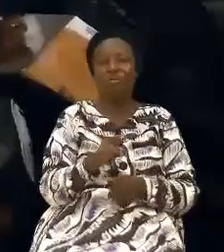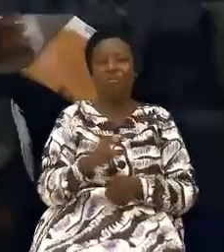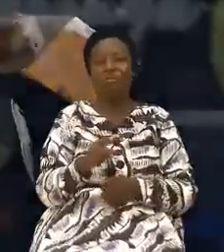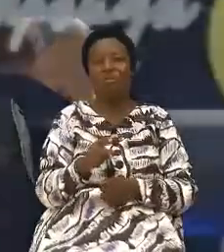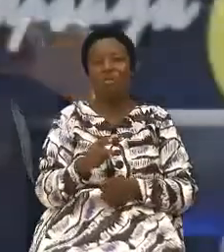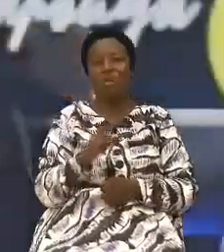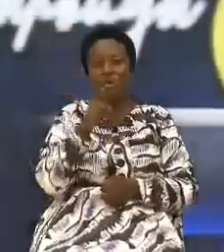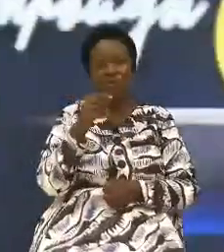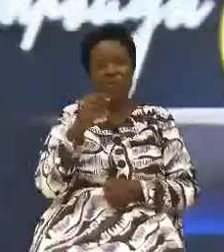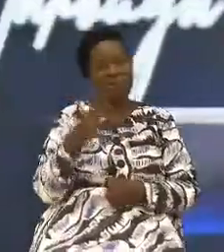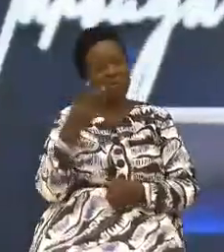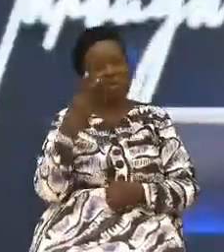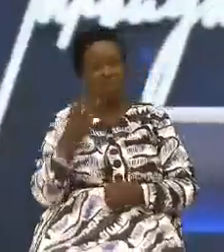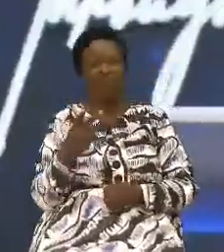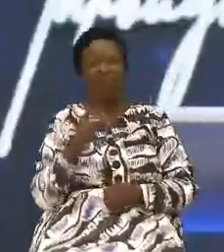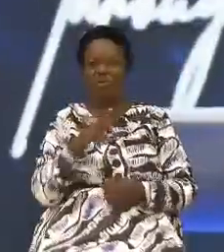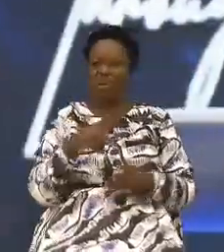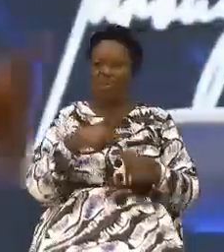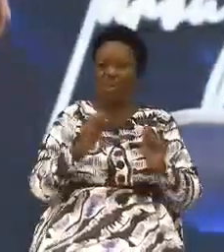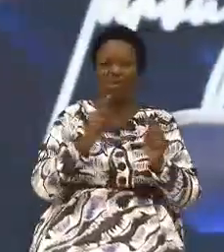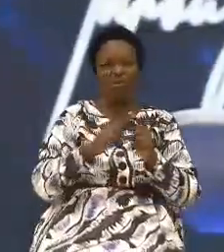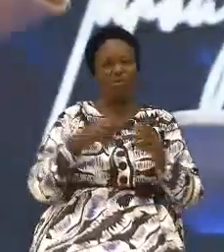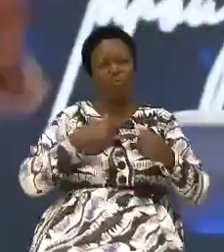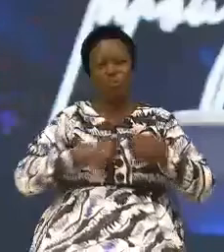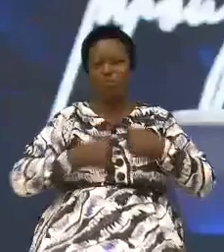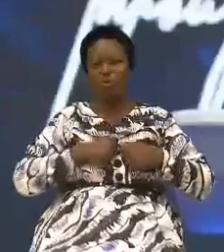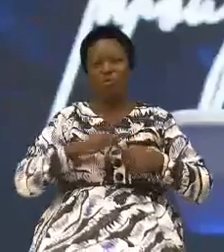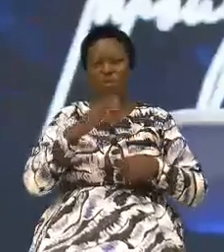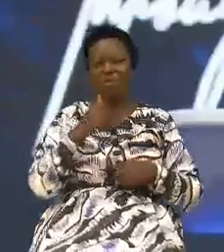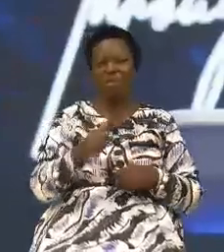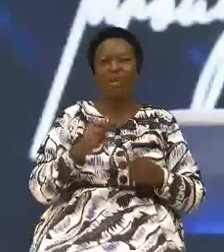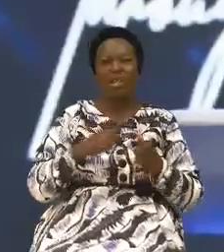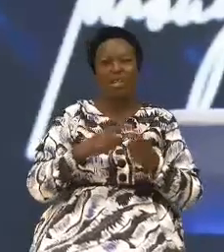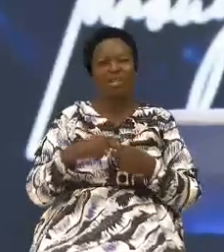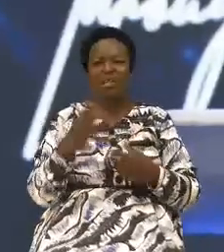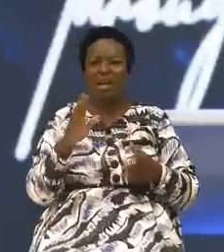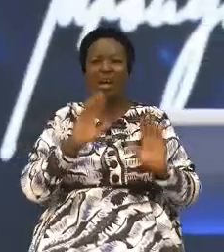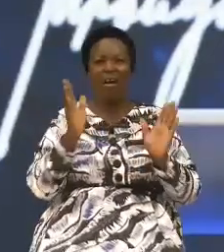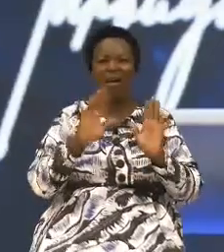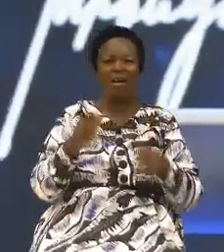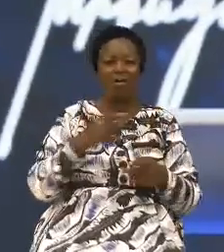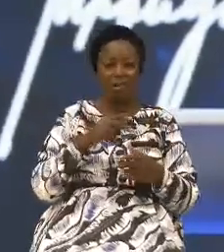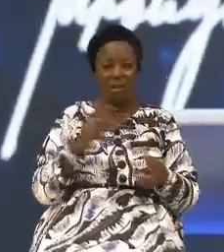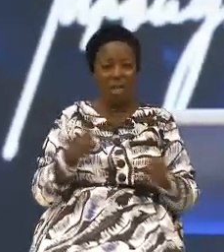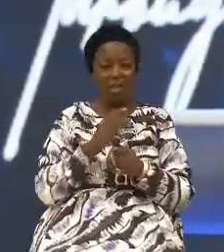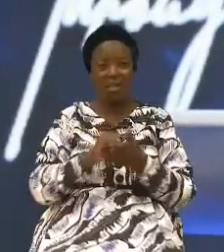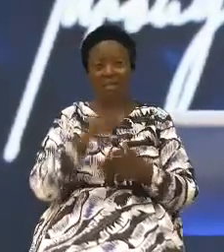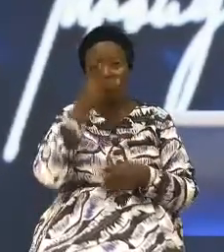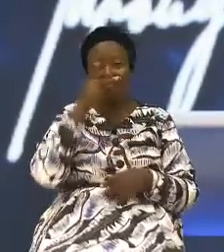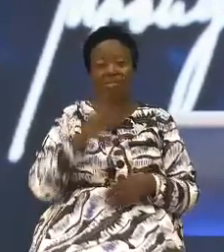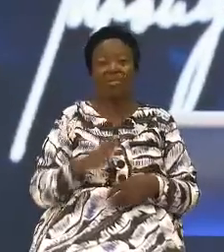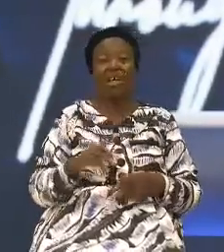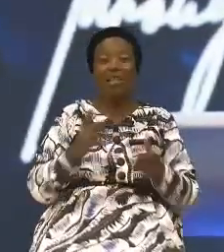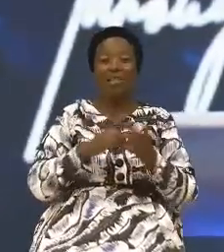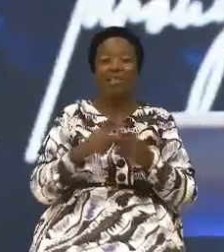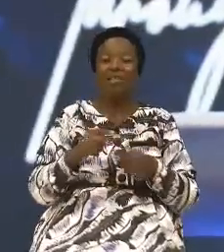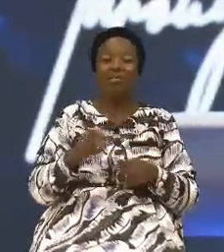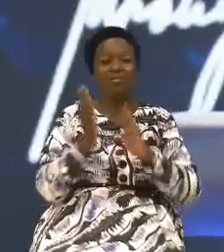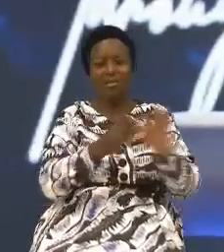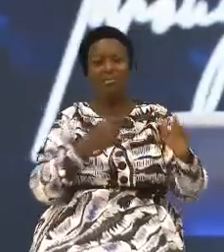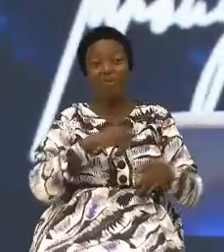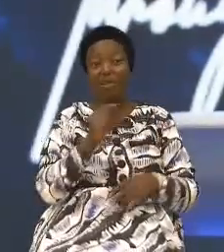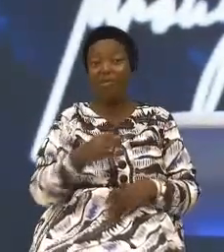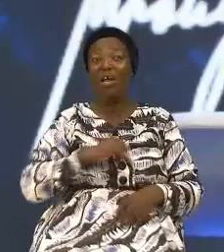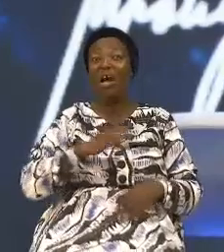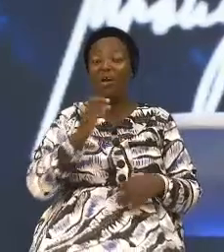wash yourself like little child. Mama, leave me alone. I can wash myself now. And then he tries to wash the